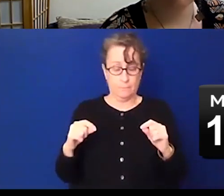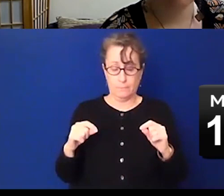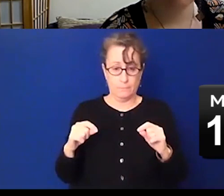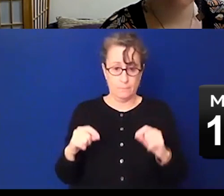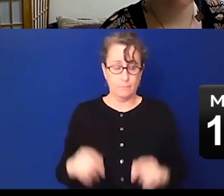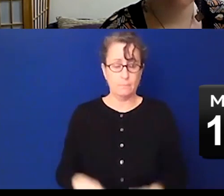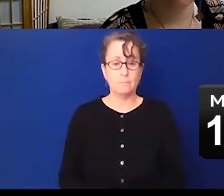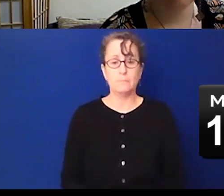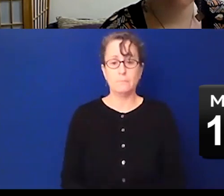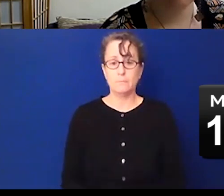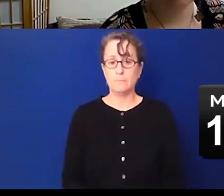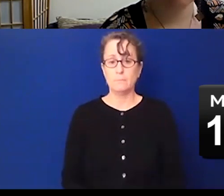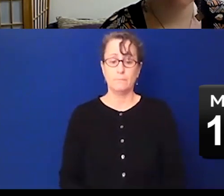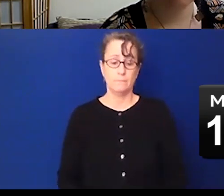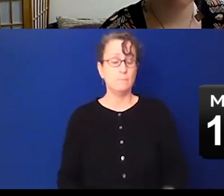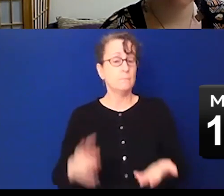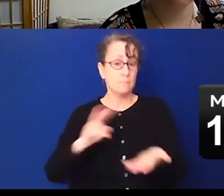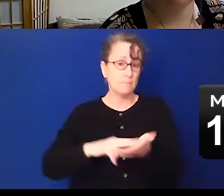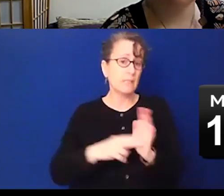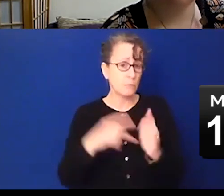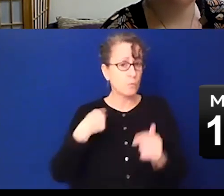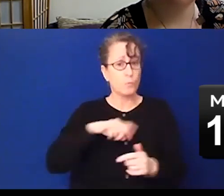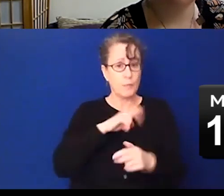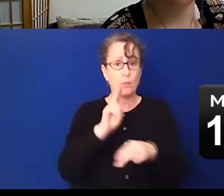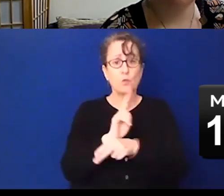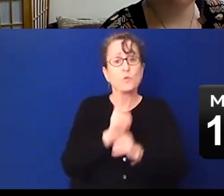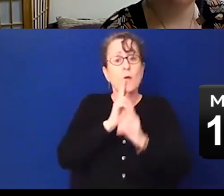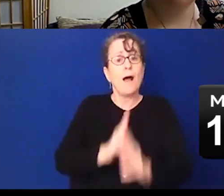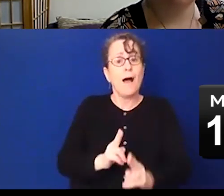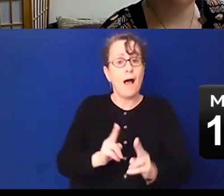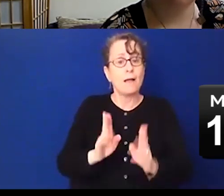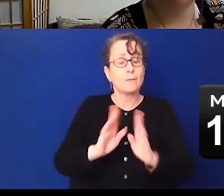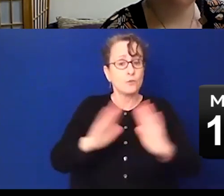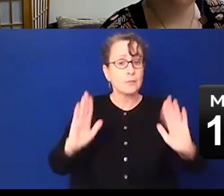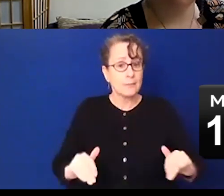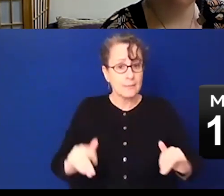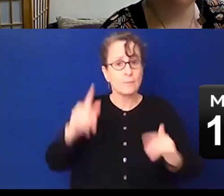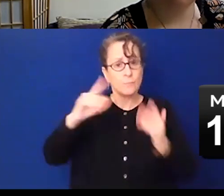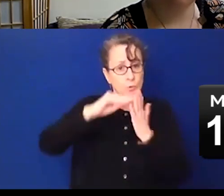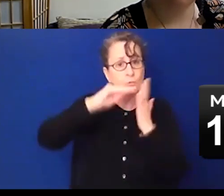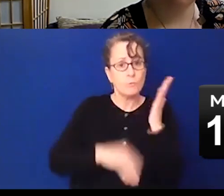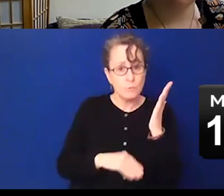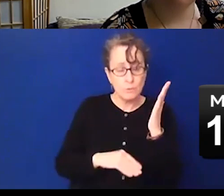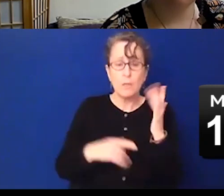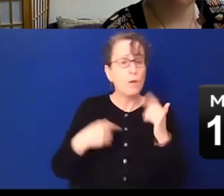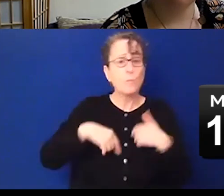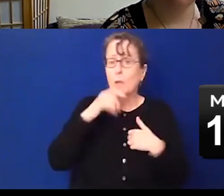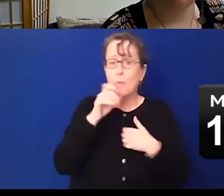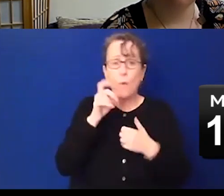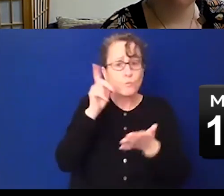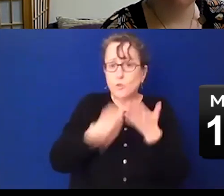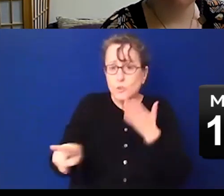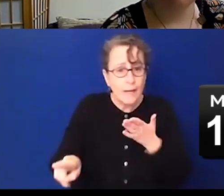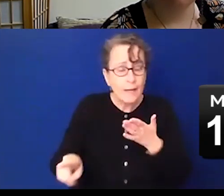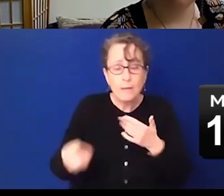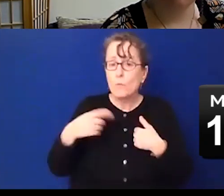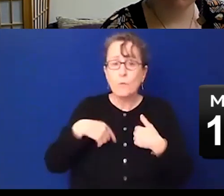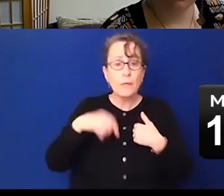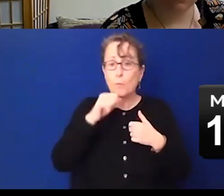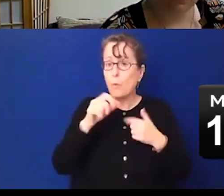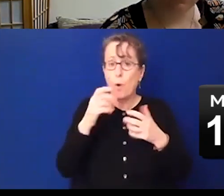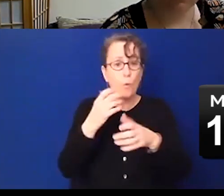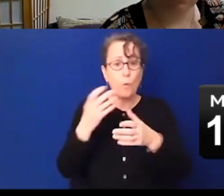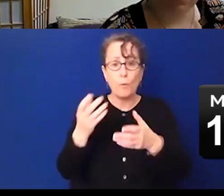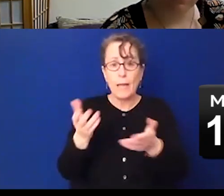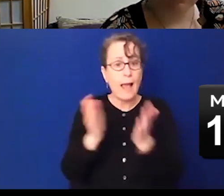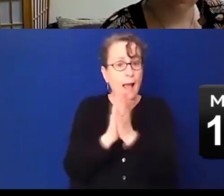fair application of the honor system and that those of you participating know what is allowed in the system in which you're participating,